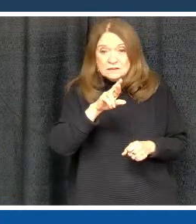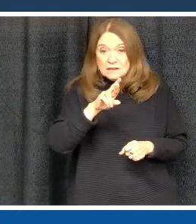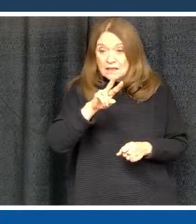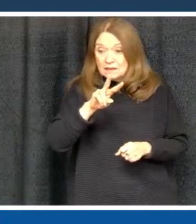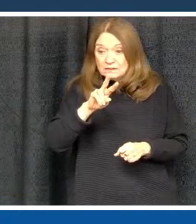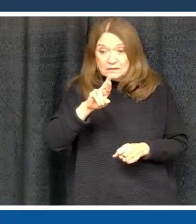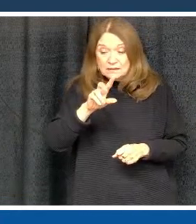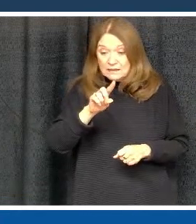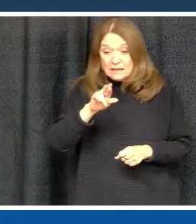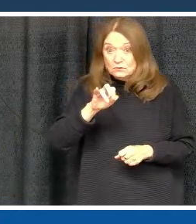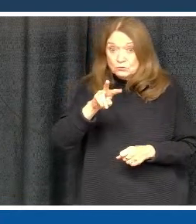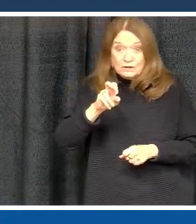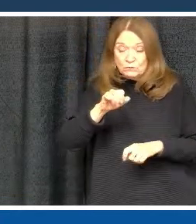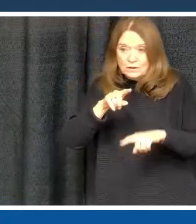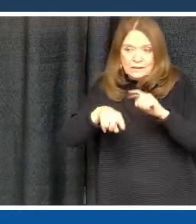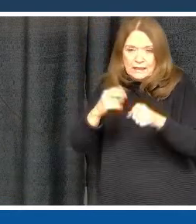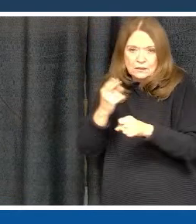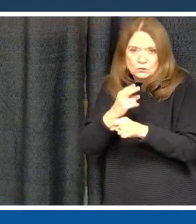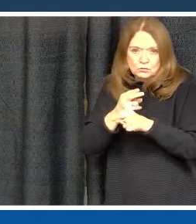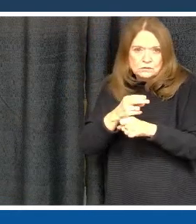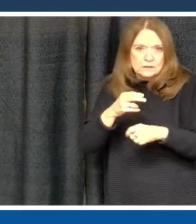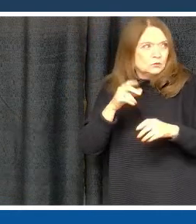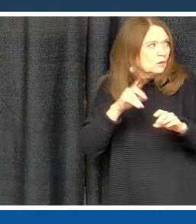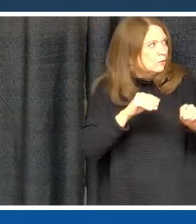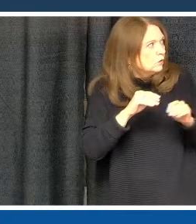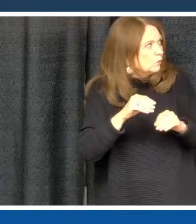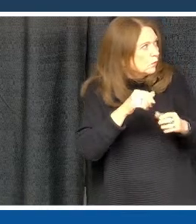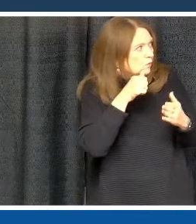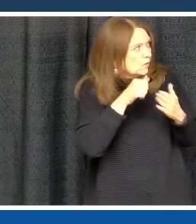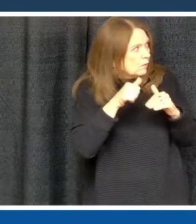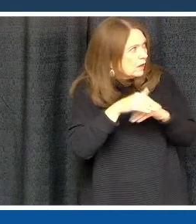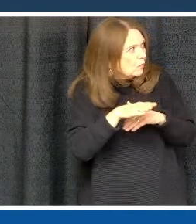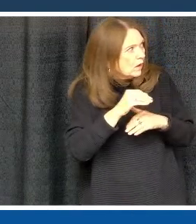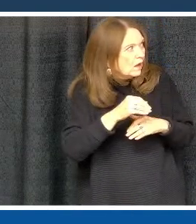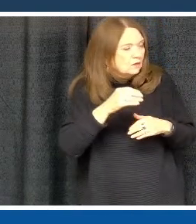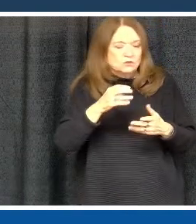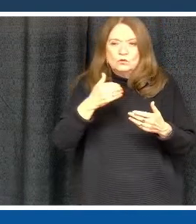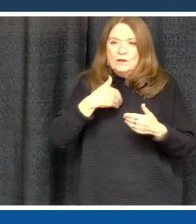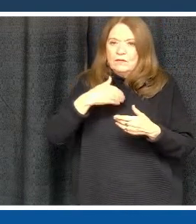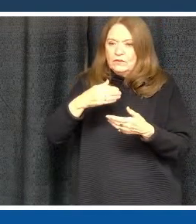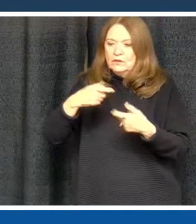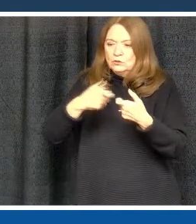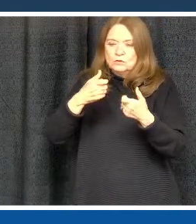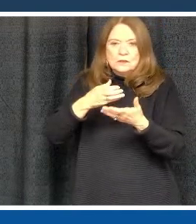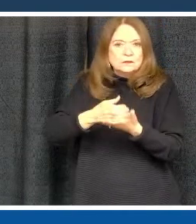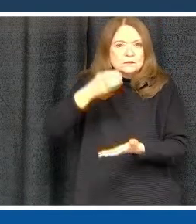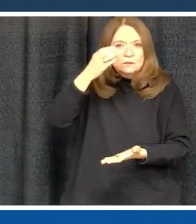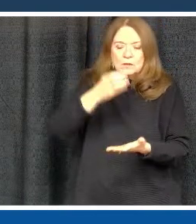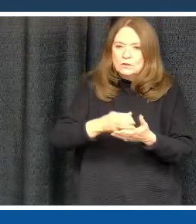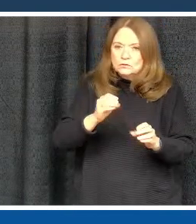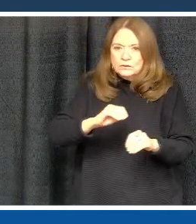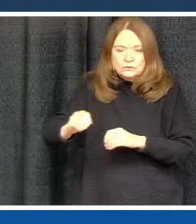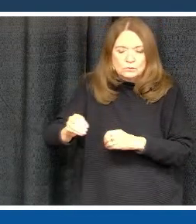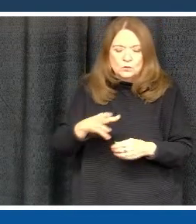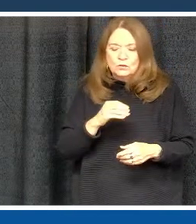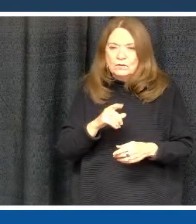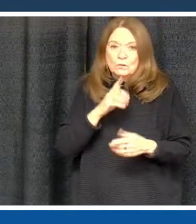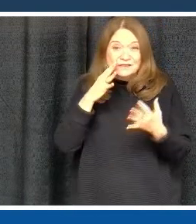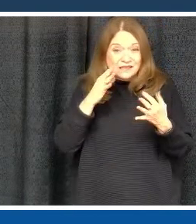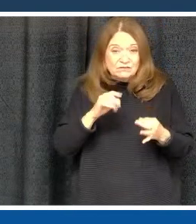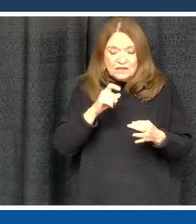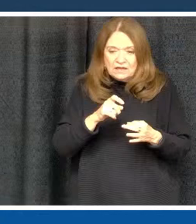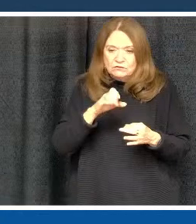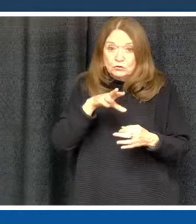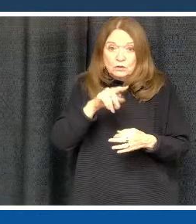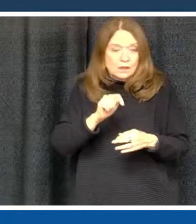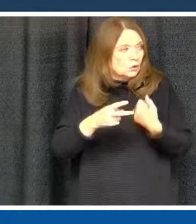We're moving the mailbox. This is an area where the utility poles on the other side of the roadway, so the utility poles aren't affected. But we're definitely going to have to cut a retaining wall in